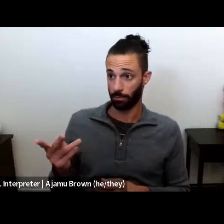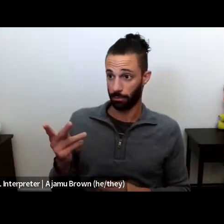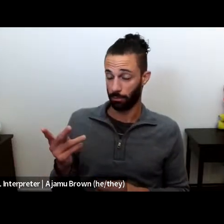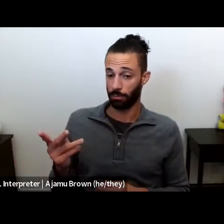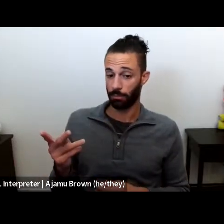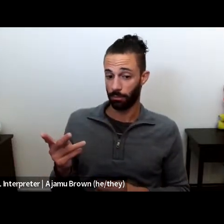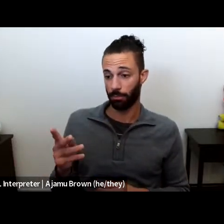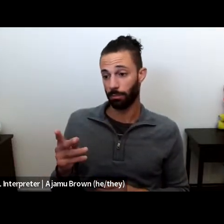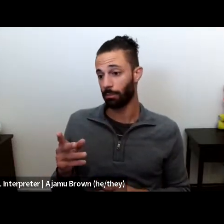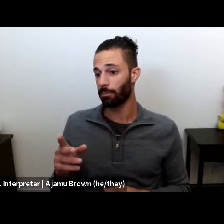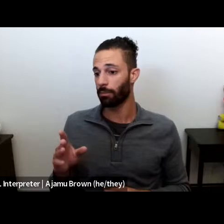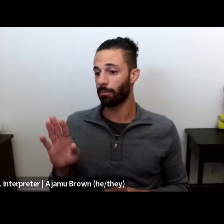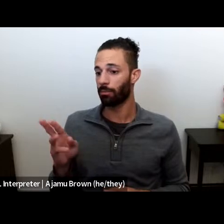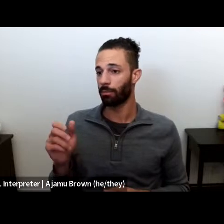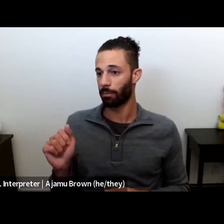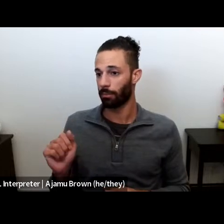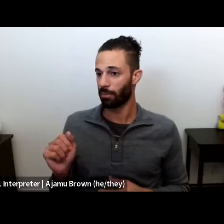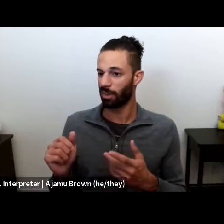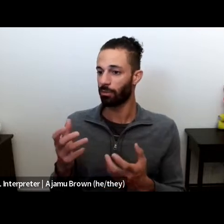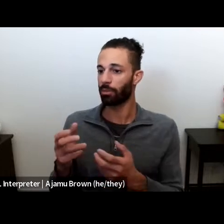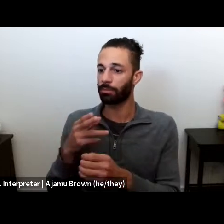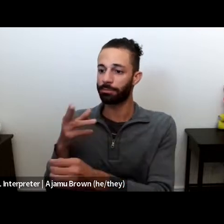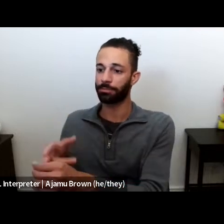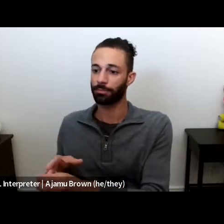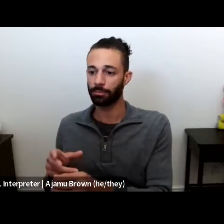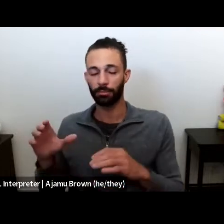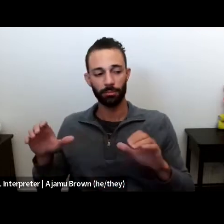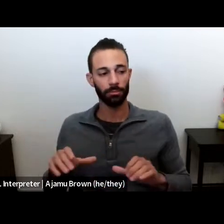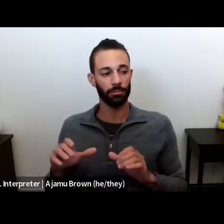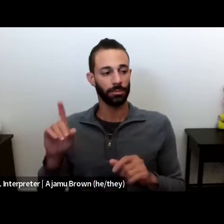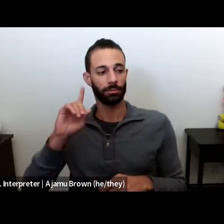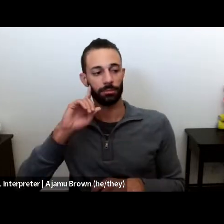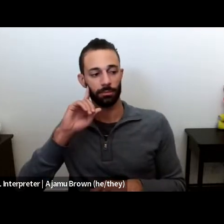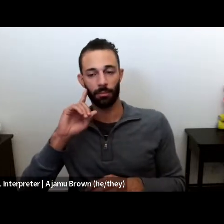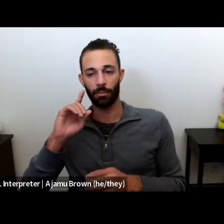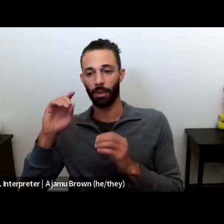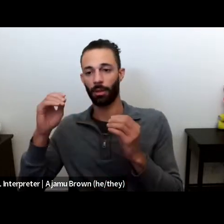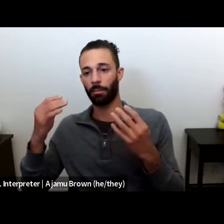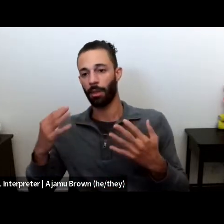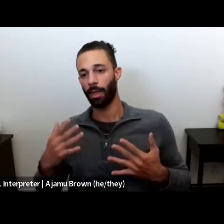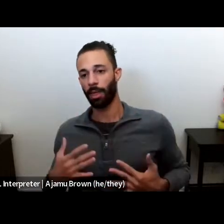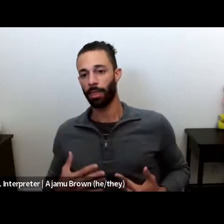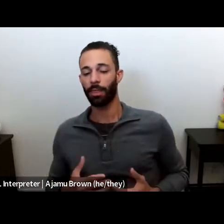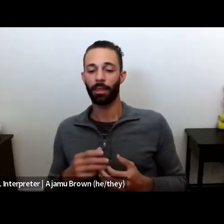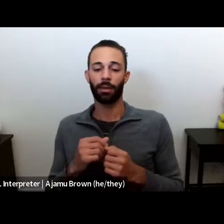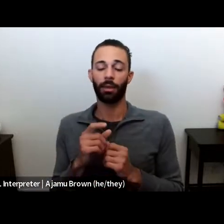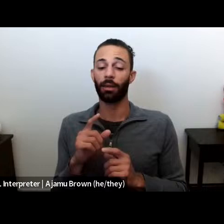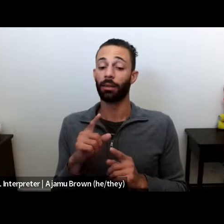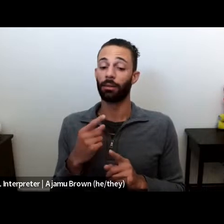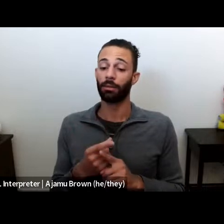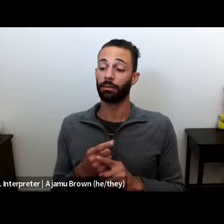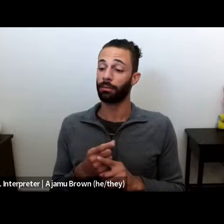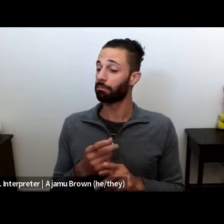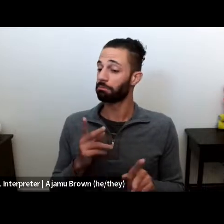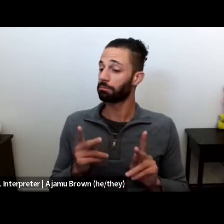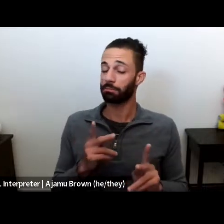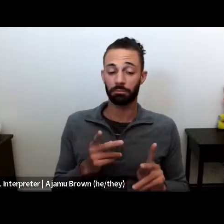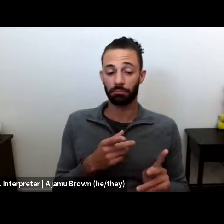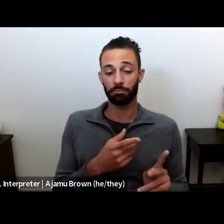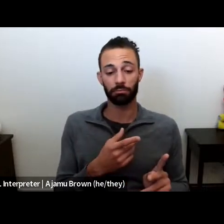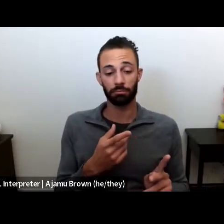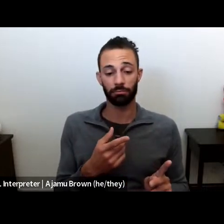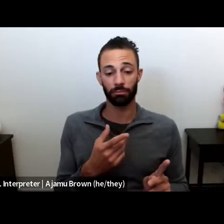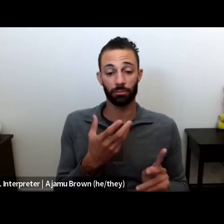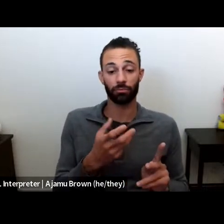Maria, if you want to just hop in there and start doing the sound bath, and then folks who want to do that or who have already gotten their